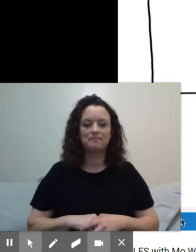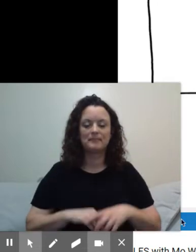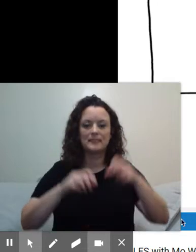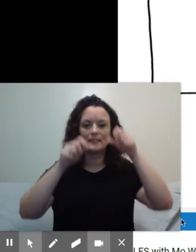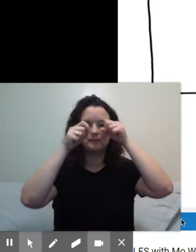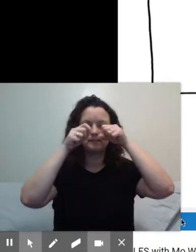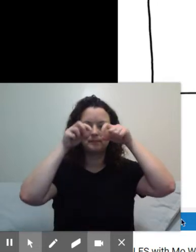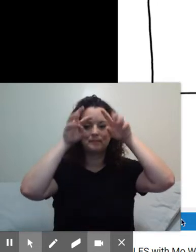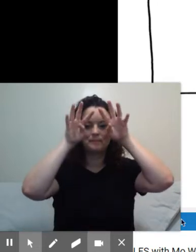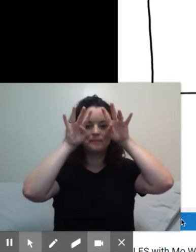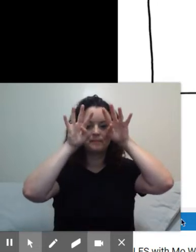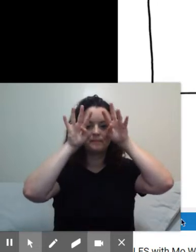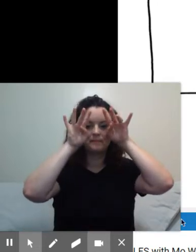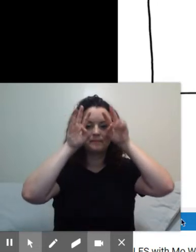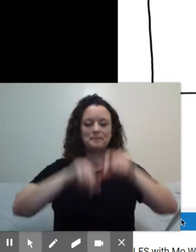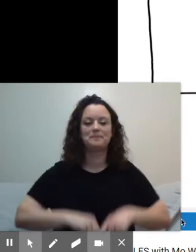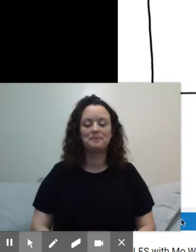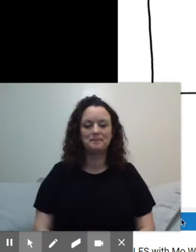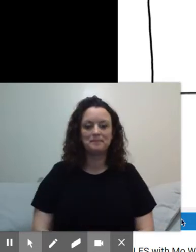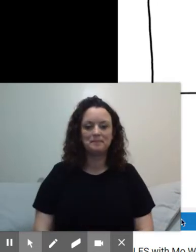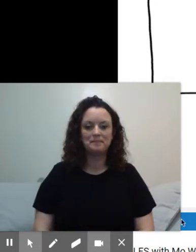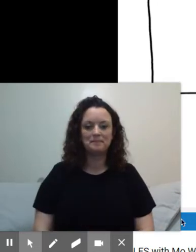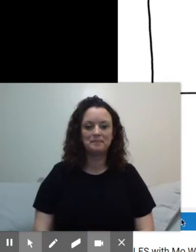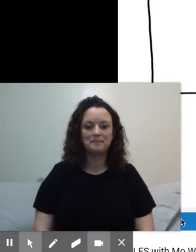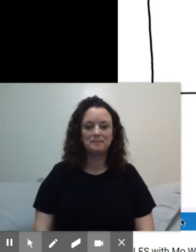and some eyelashes